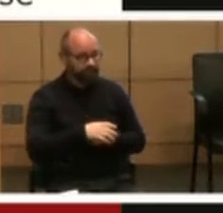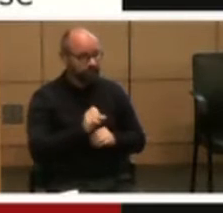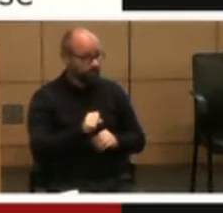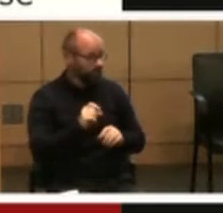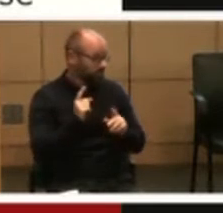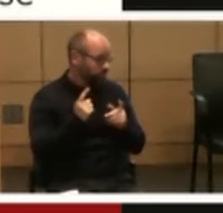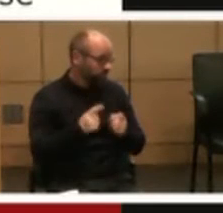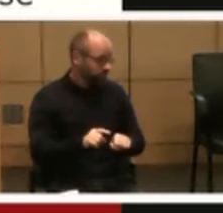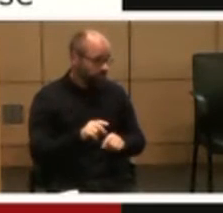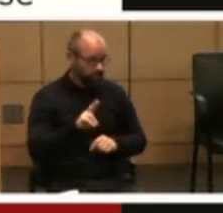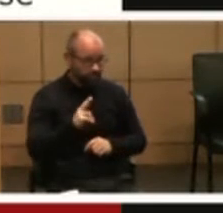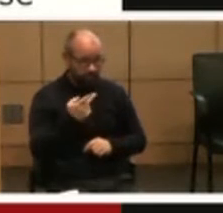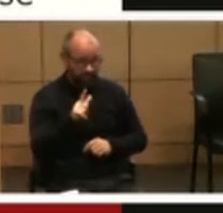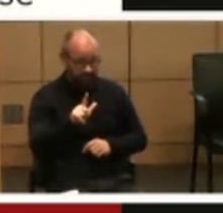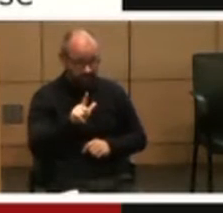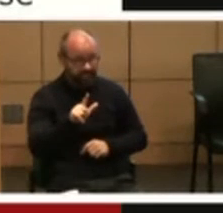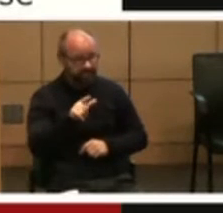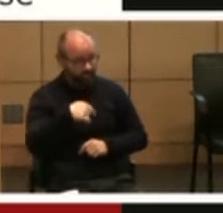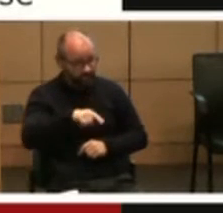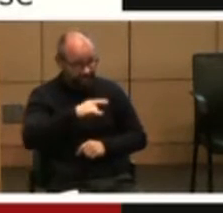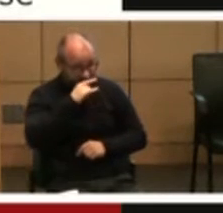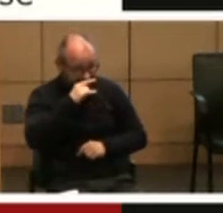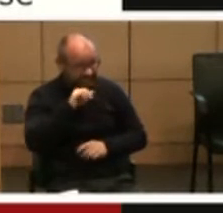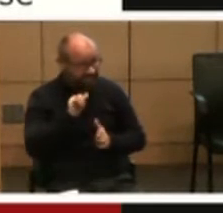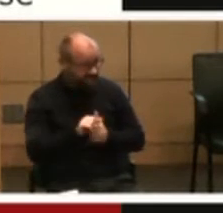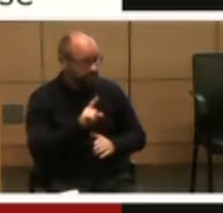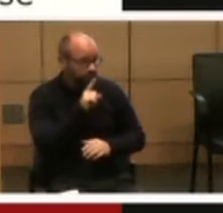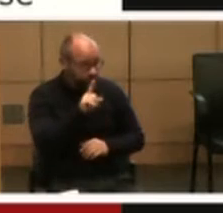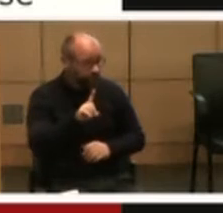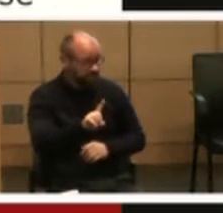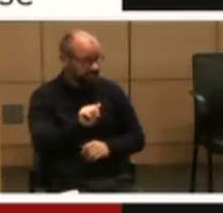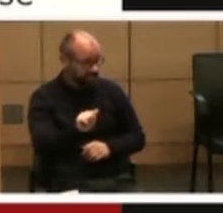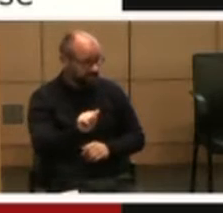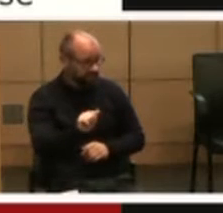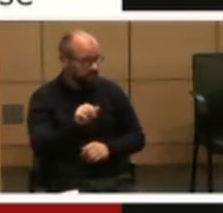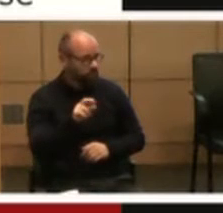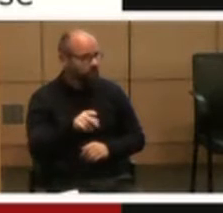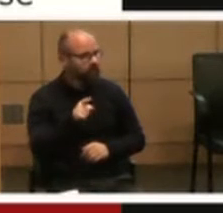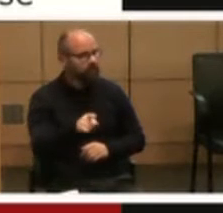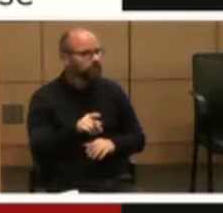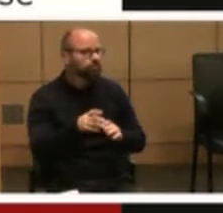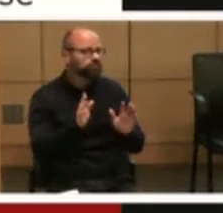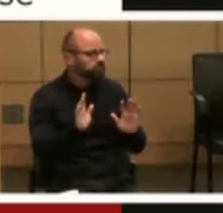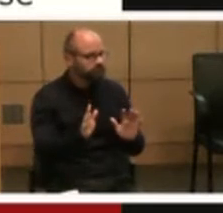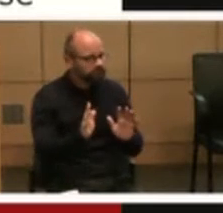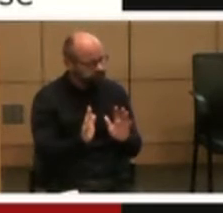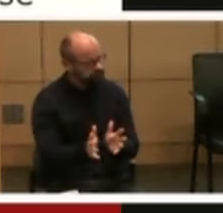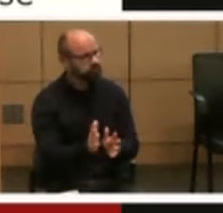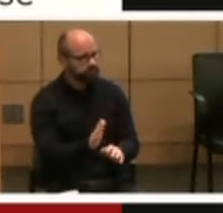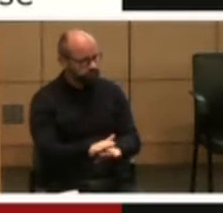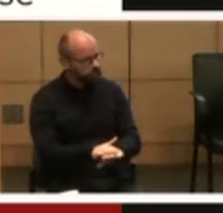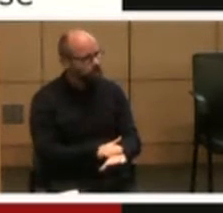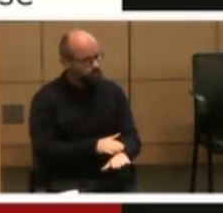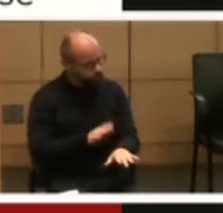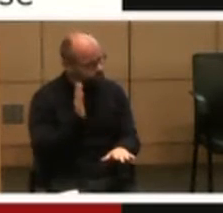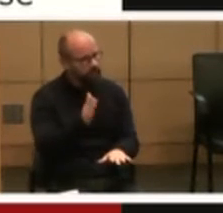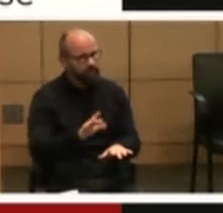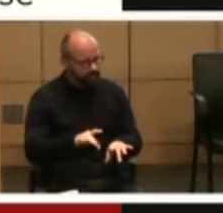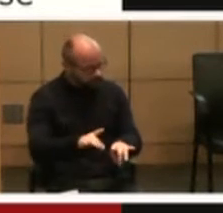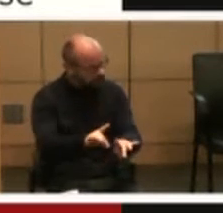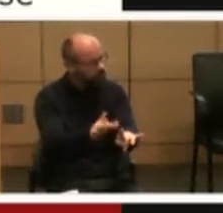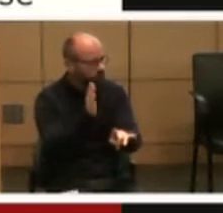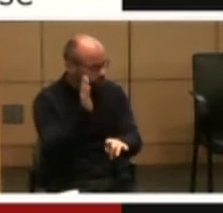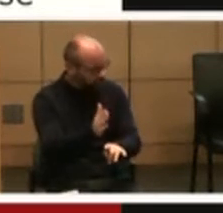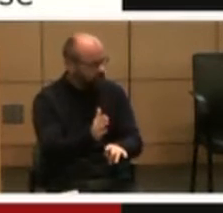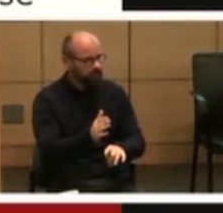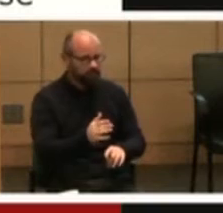cognition? That is this a true disability? Or do they have a slower acquisition over time? That is, if you give them an extra year or two or